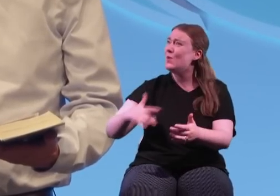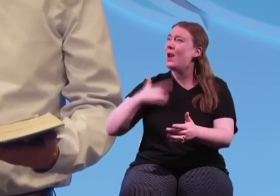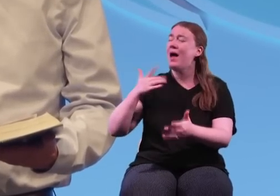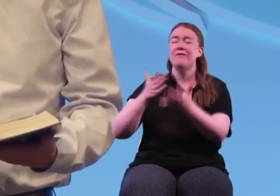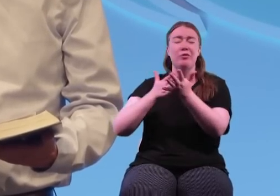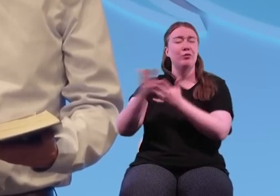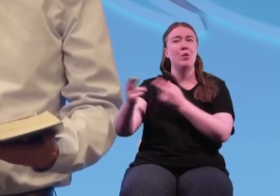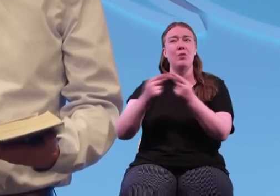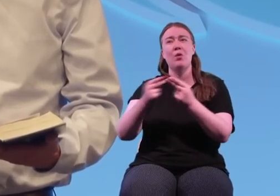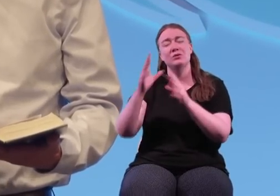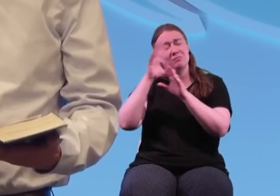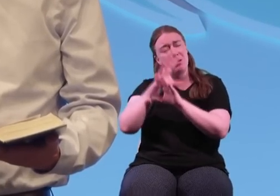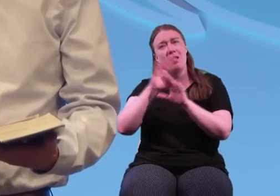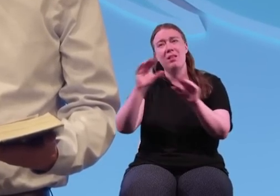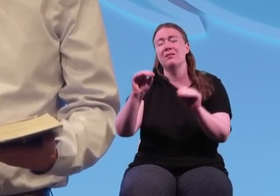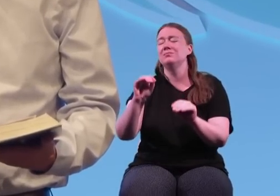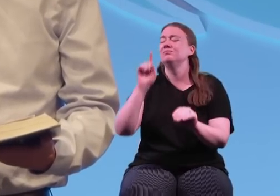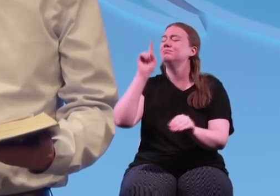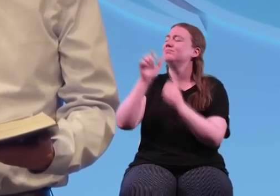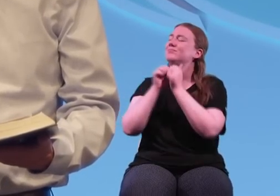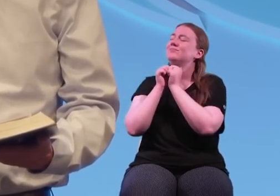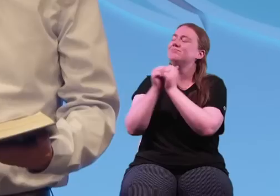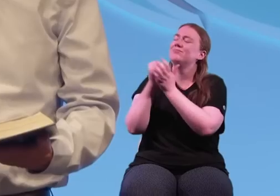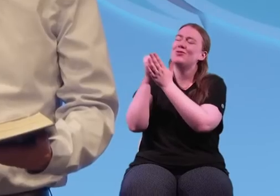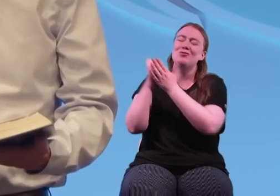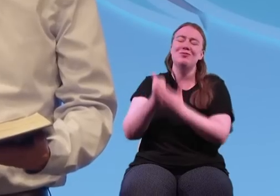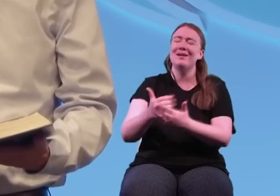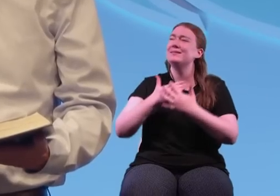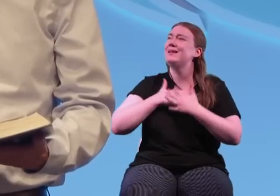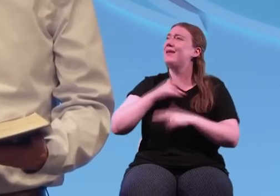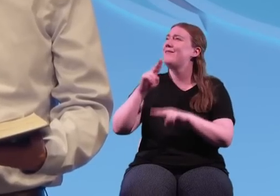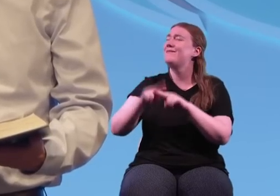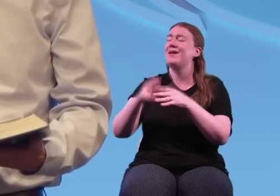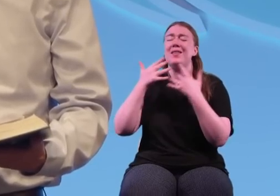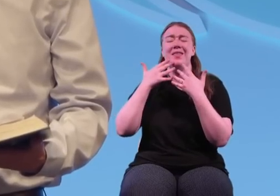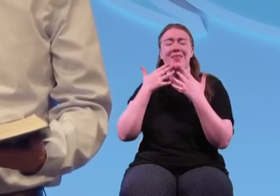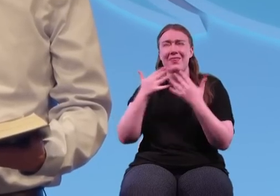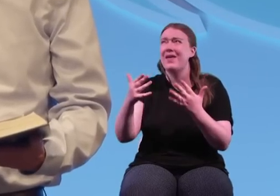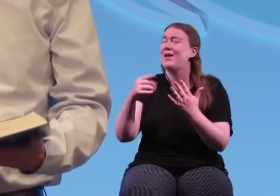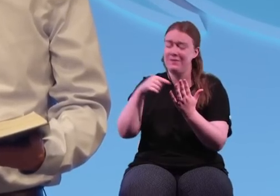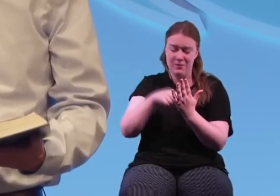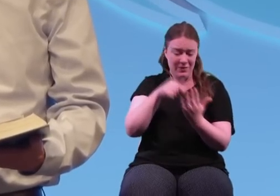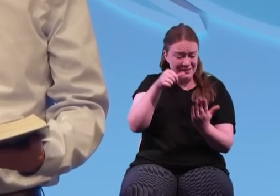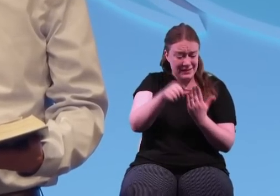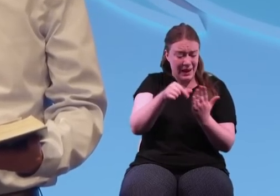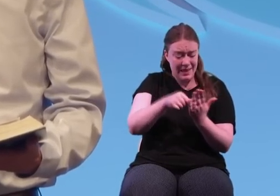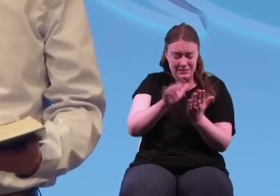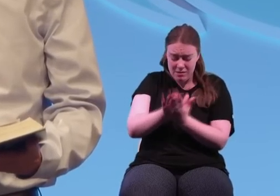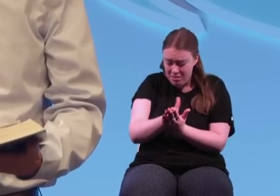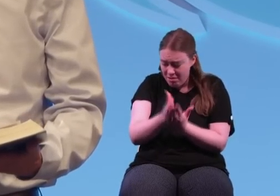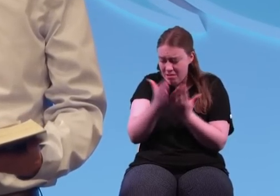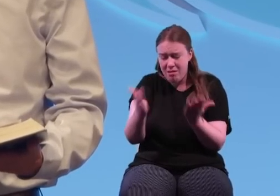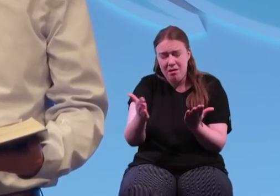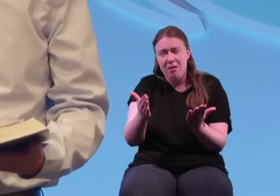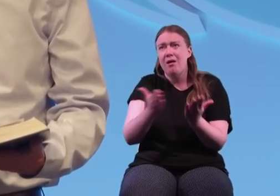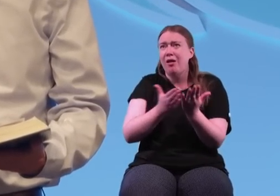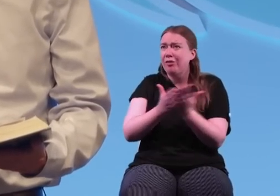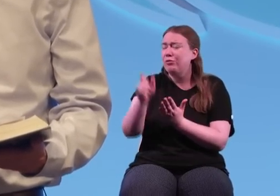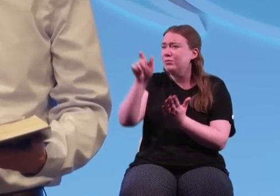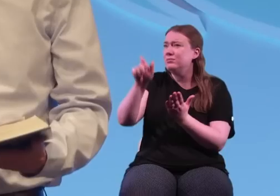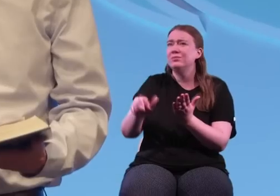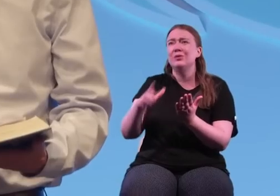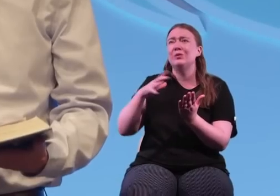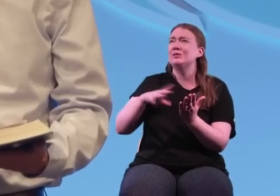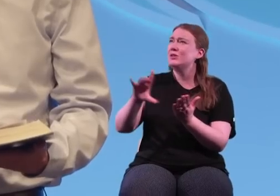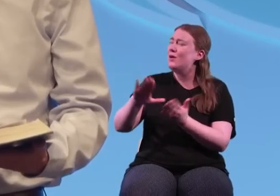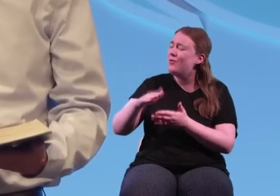Our gracious God and Father, we thank you again for the reminder we've had this morning from this letter, as it's been opened up to us by your servant, of